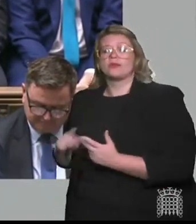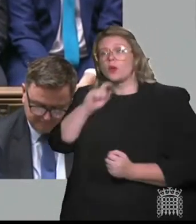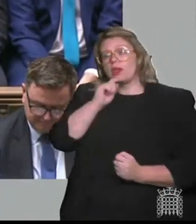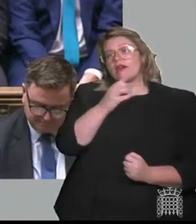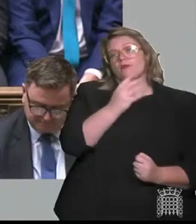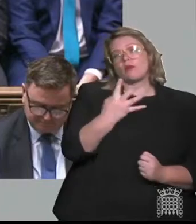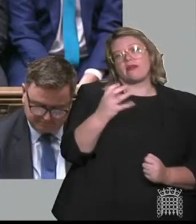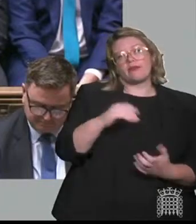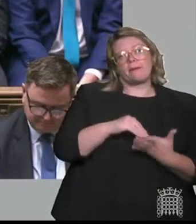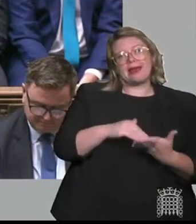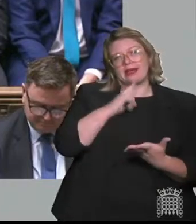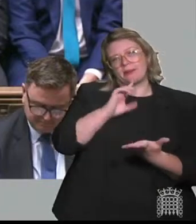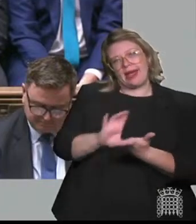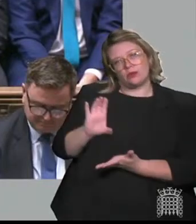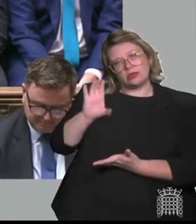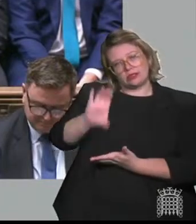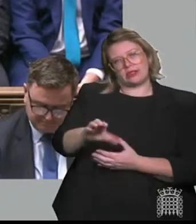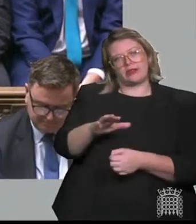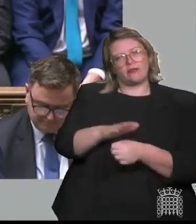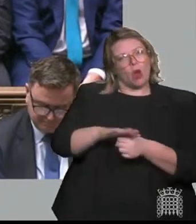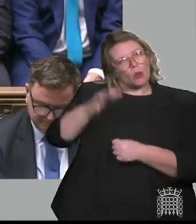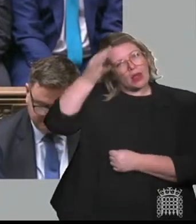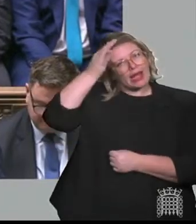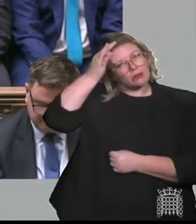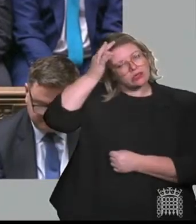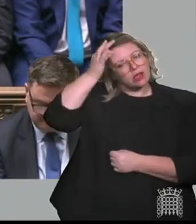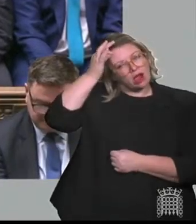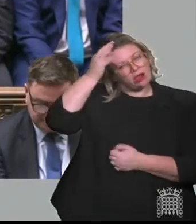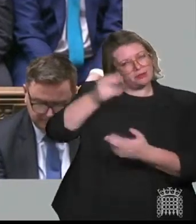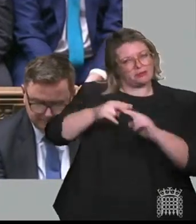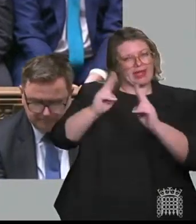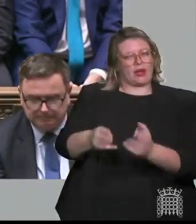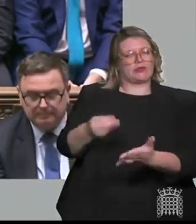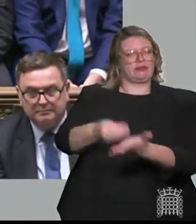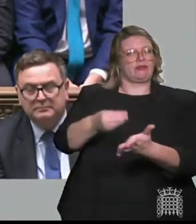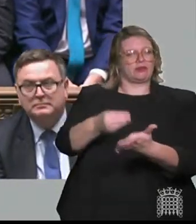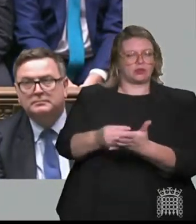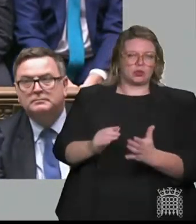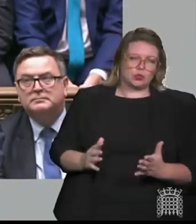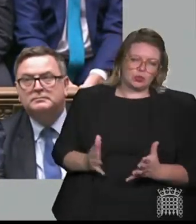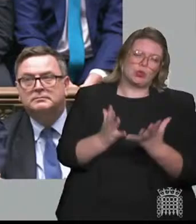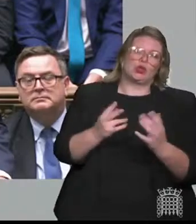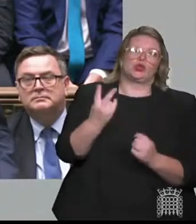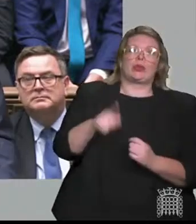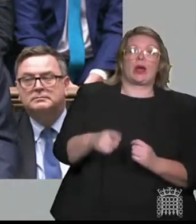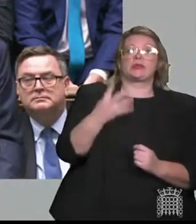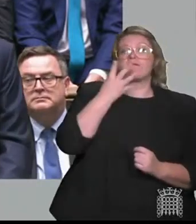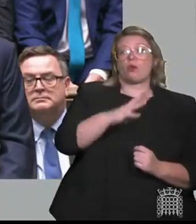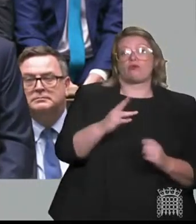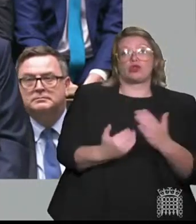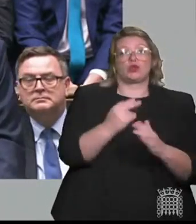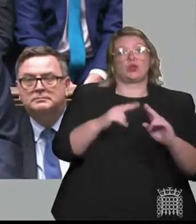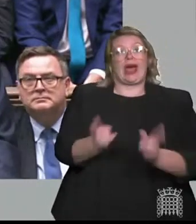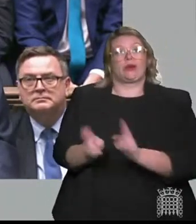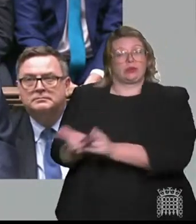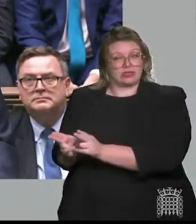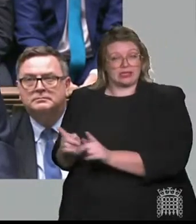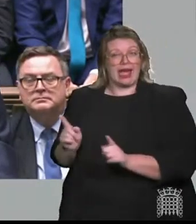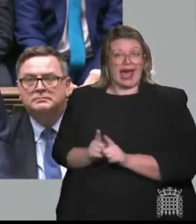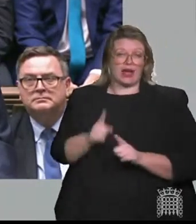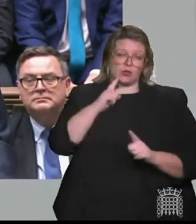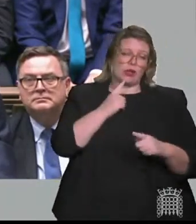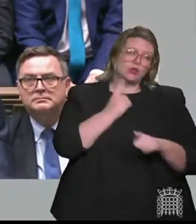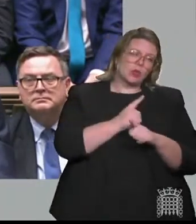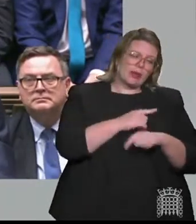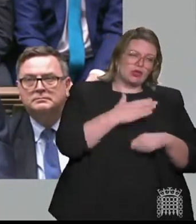million to the Local Authority Housing Fund to deliver 2,400 new homes, and we'll consult on a new permitted development